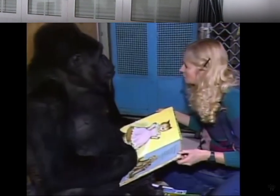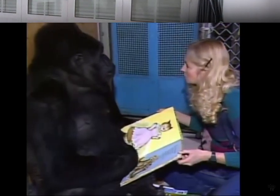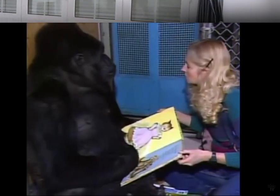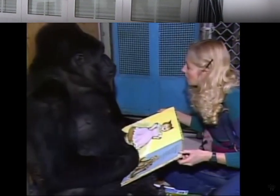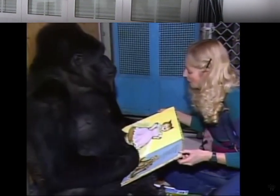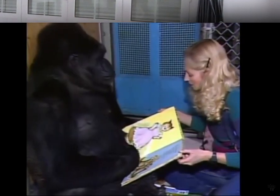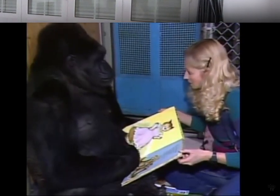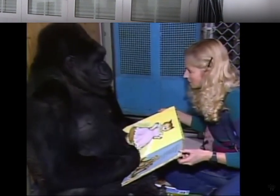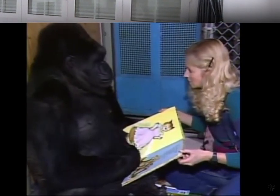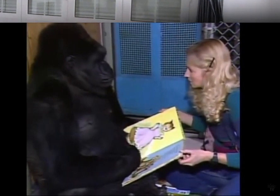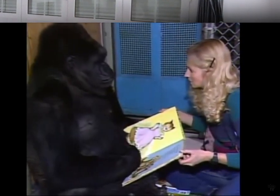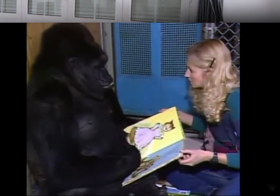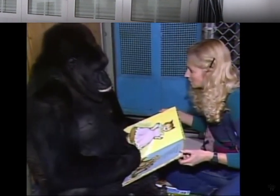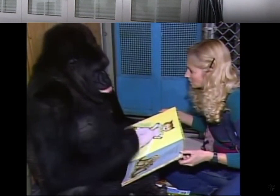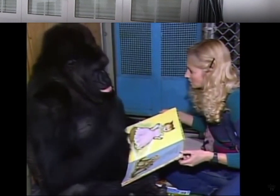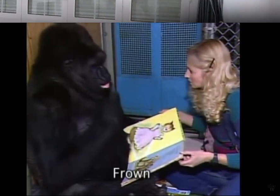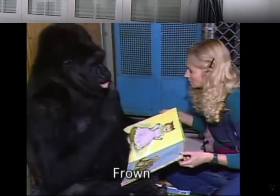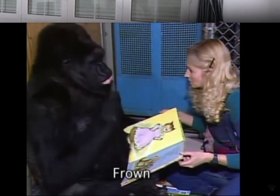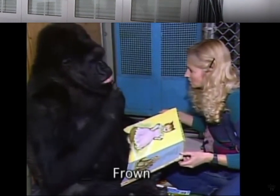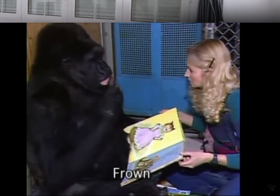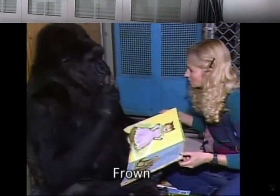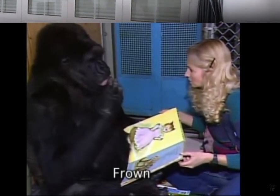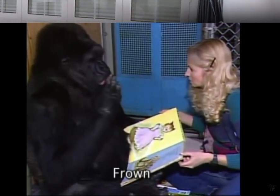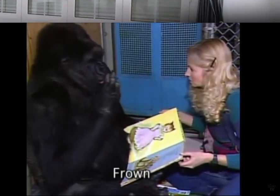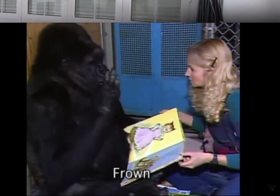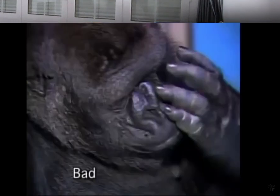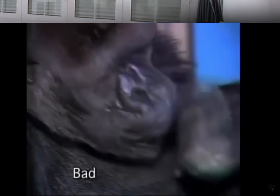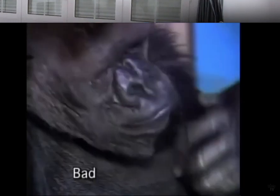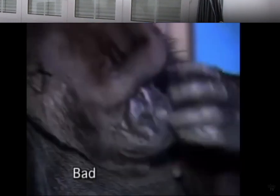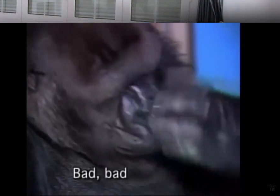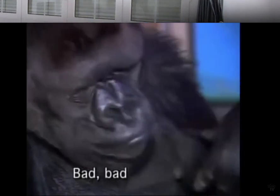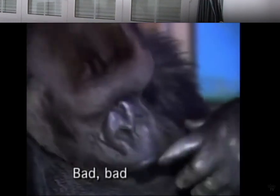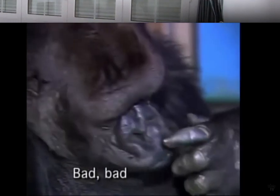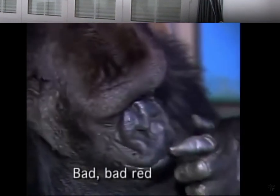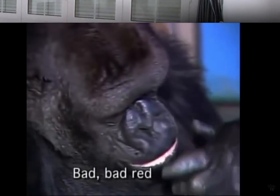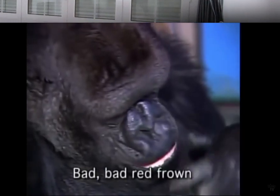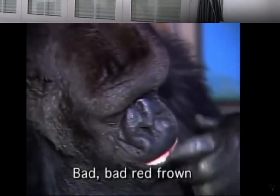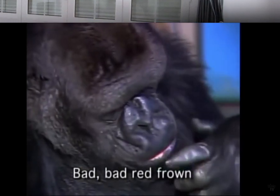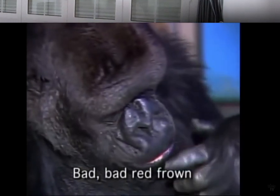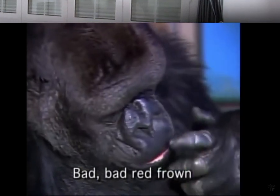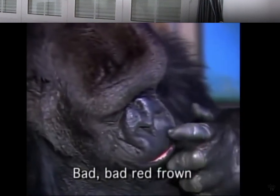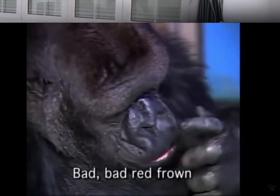this. This is amazing. There was something in the story that seemed to touch Coco.